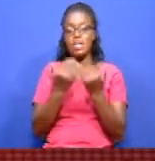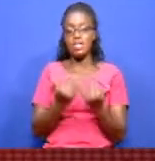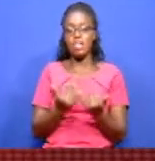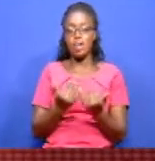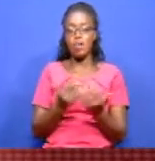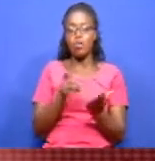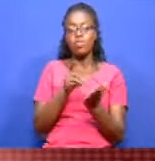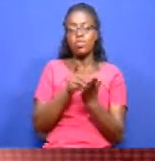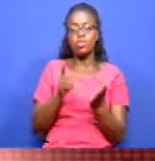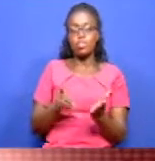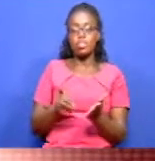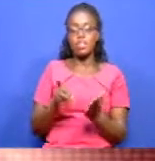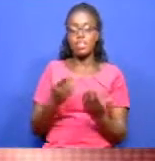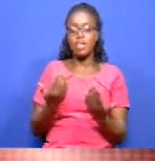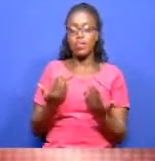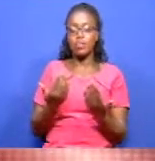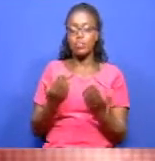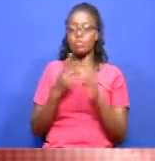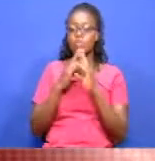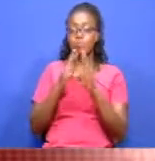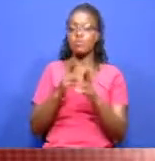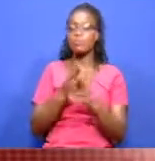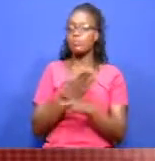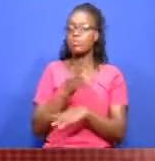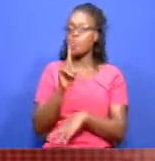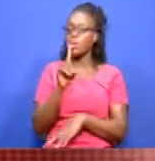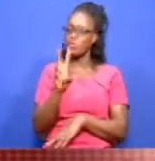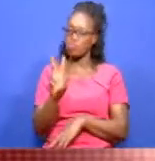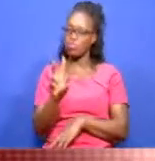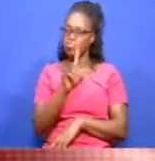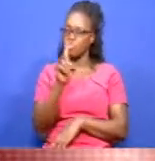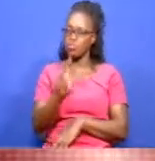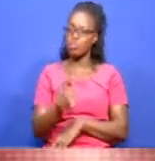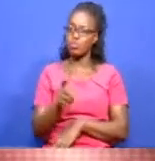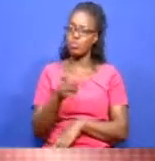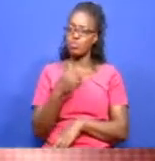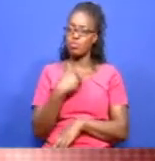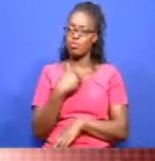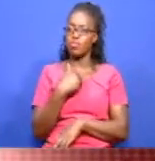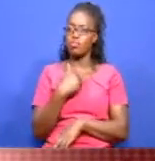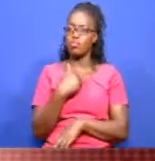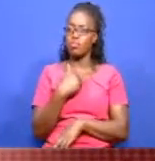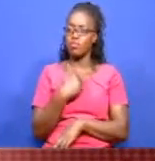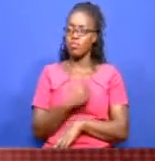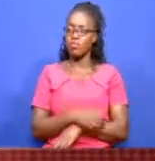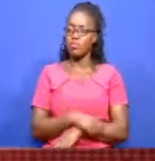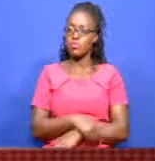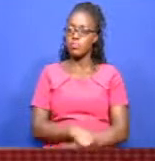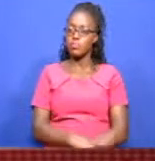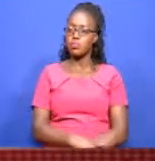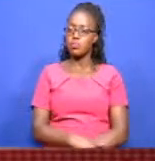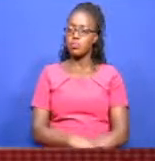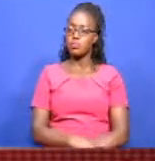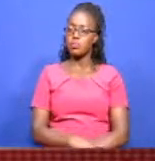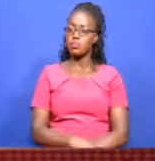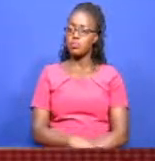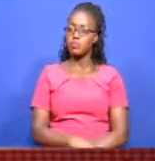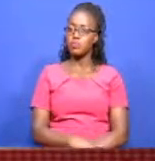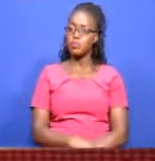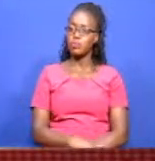Kuria now to respond to those one or two questions in terms of the numbers and other details. Dr. Kuria.